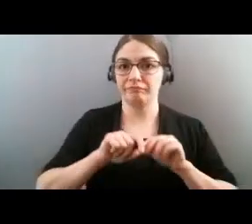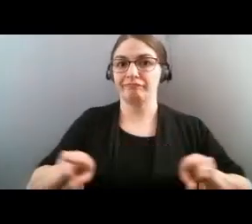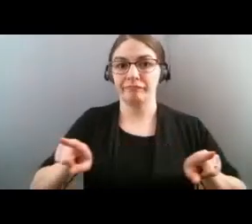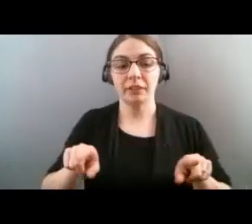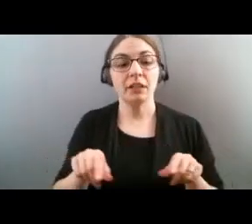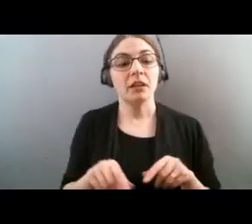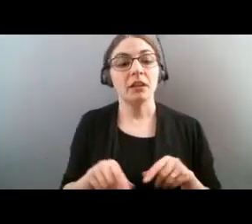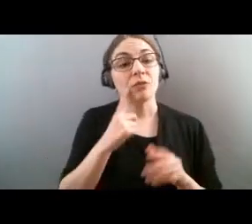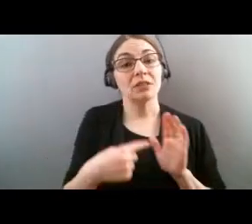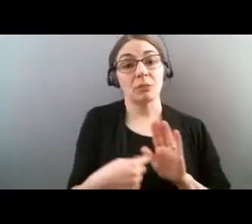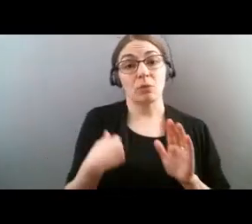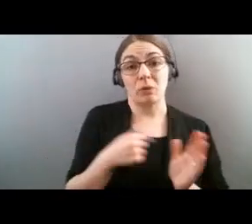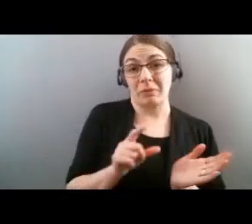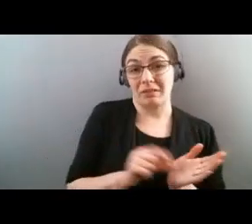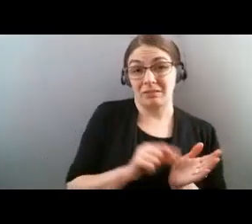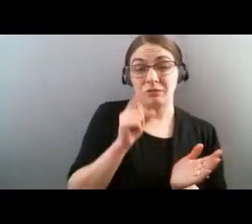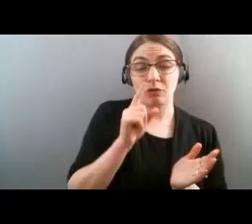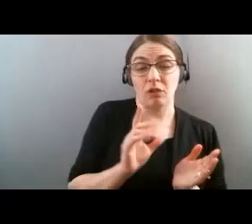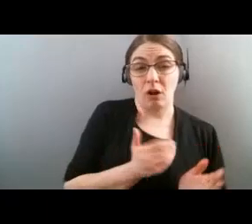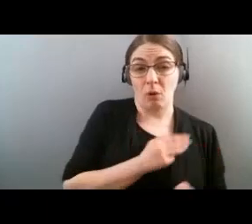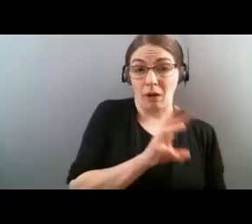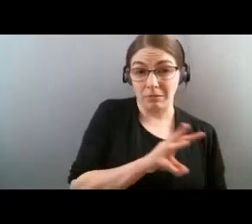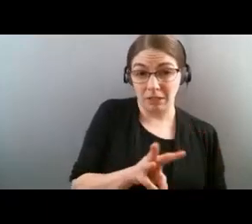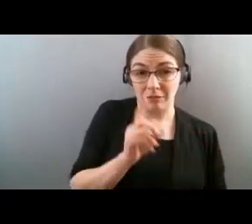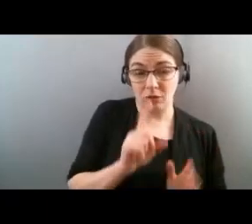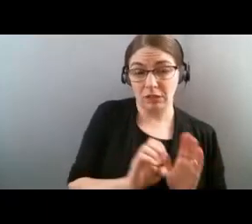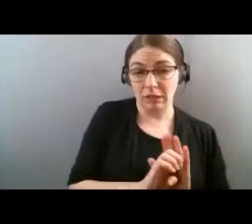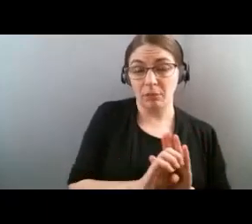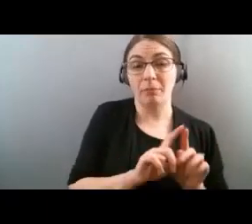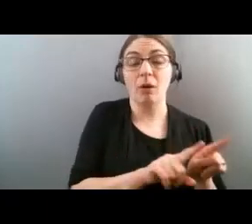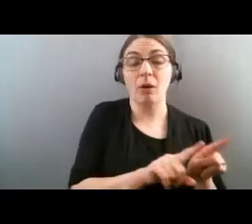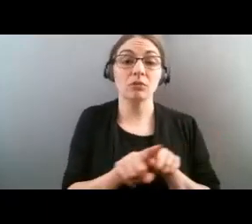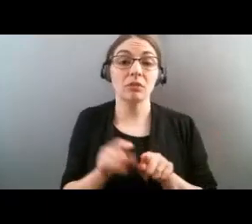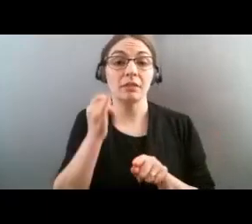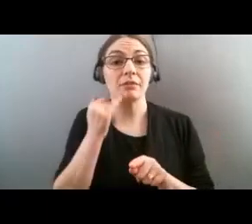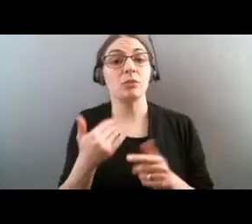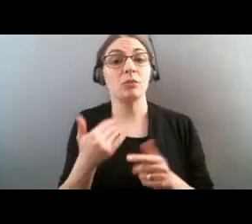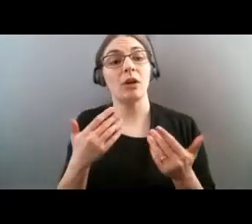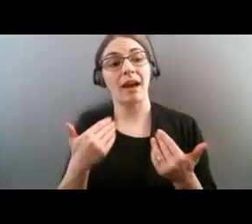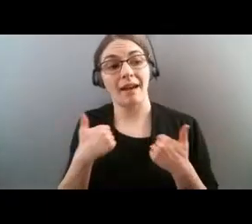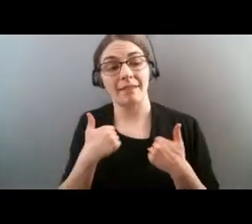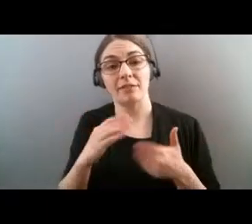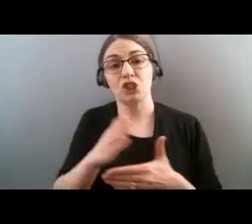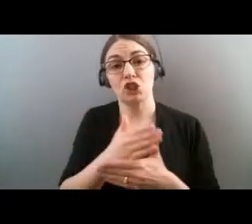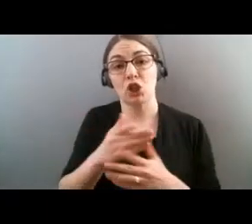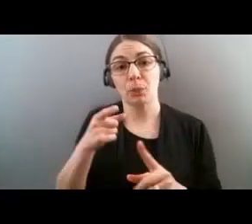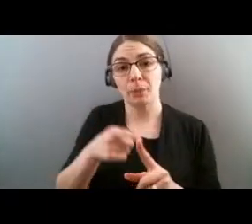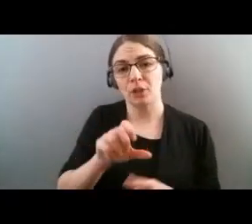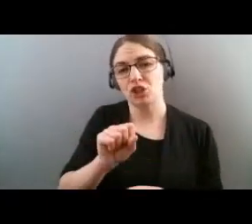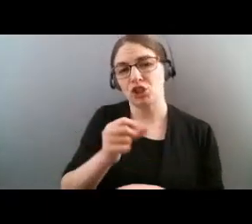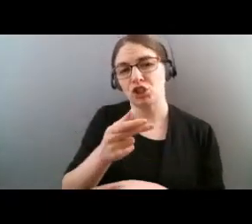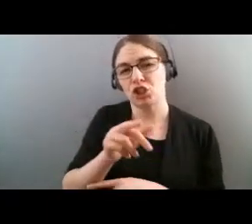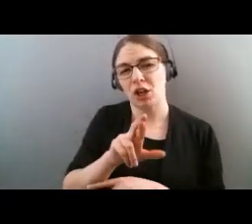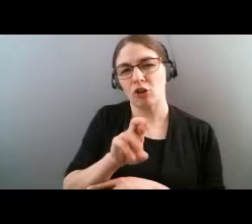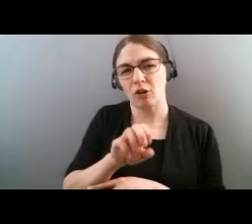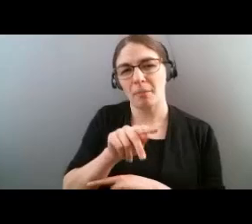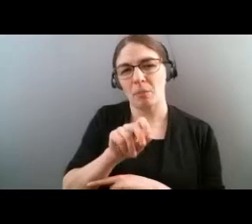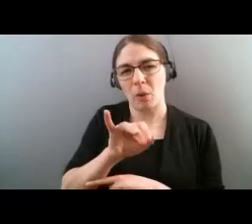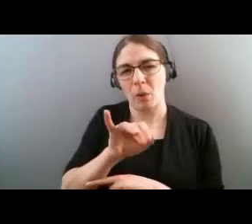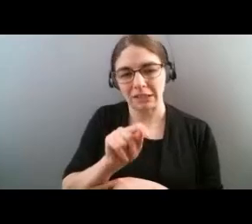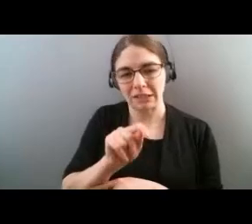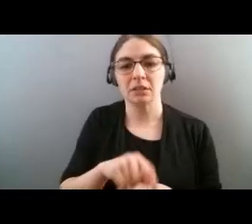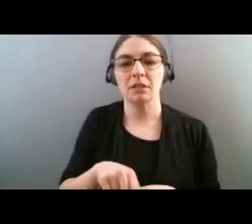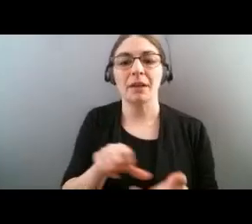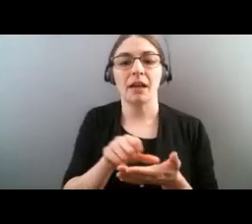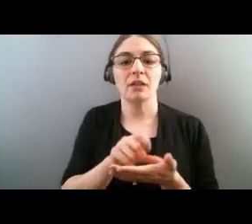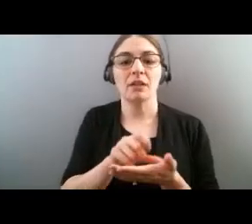you have also a SharePoint page, or you want to have a printed copy, we also have some printed copies that we pass